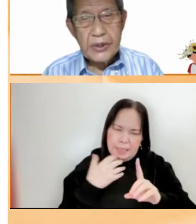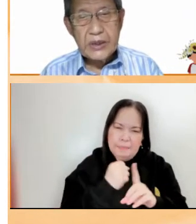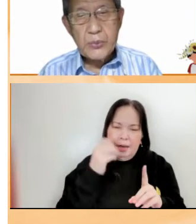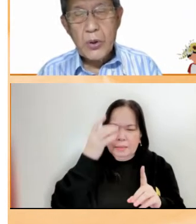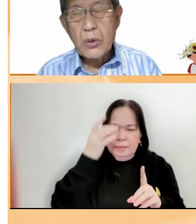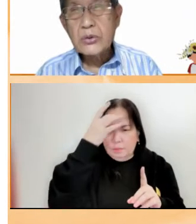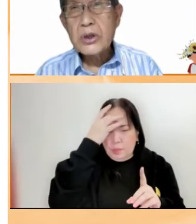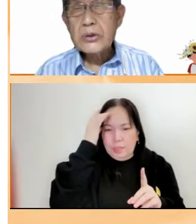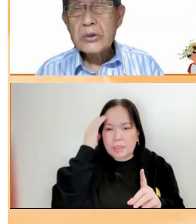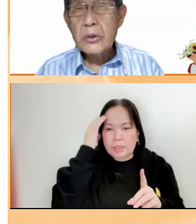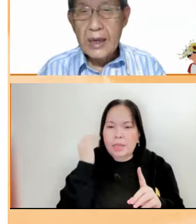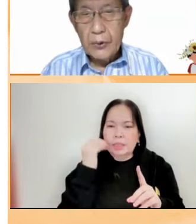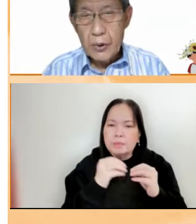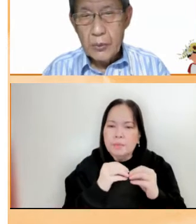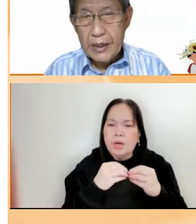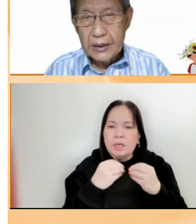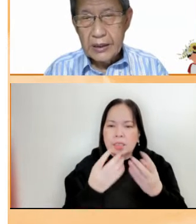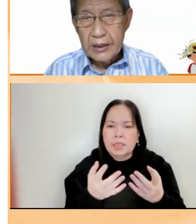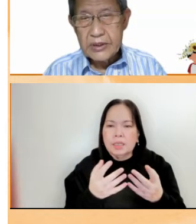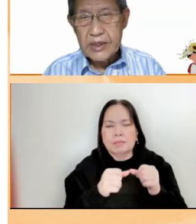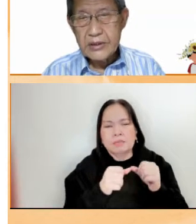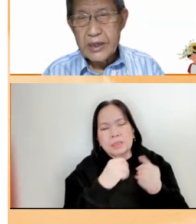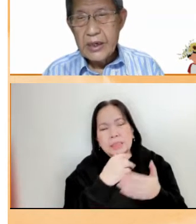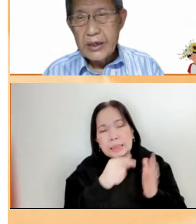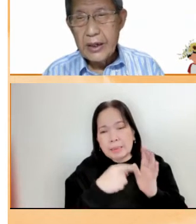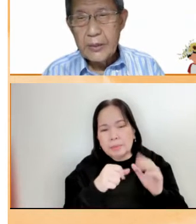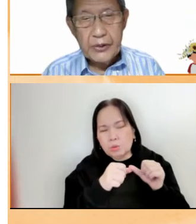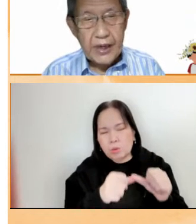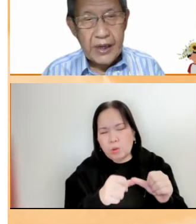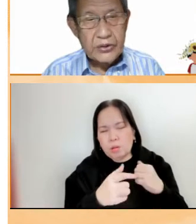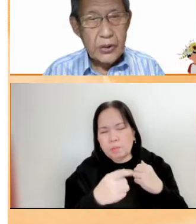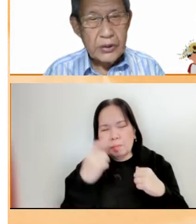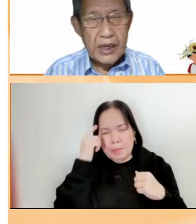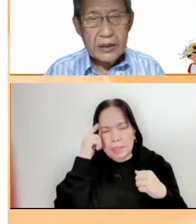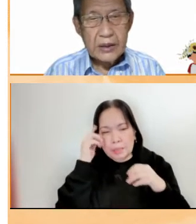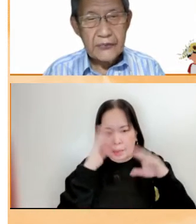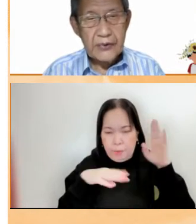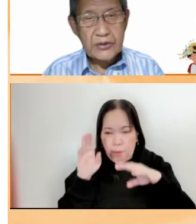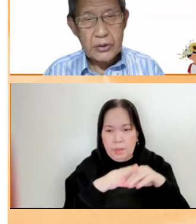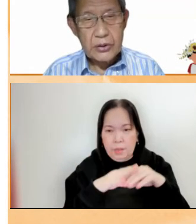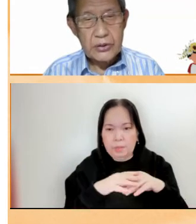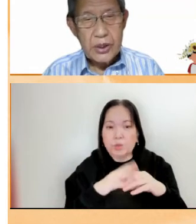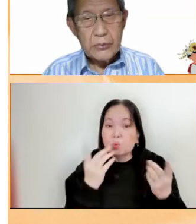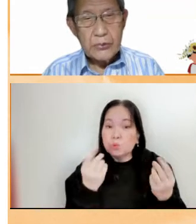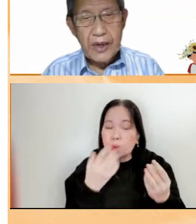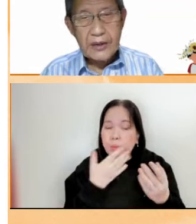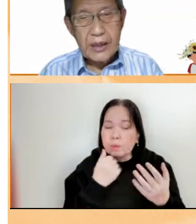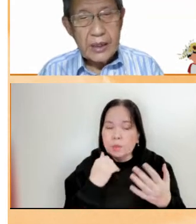and predispose to lifelong mental illnesses. Early prevention and interventions